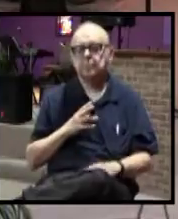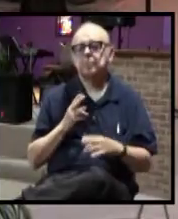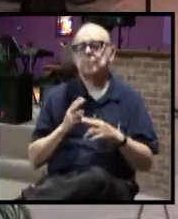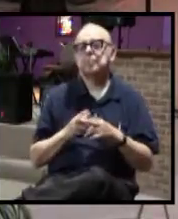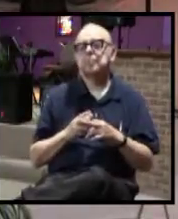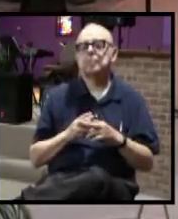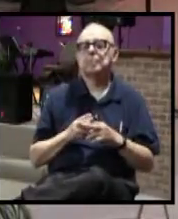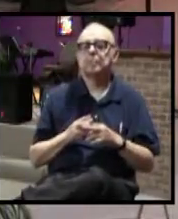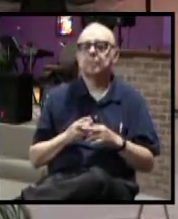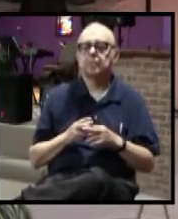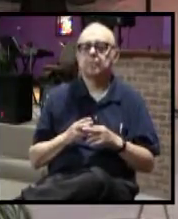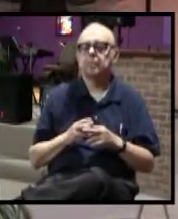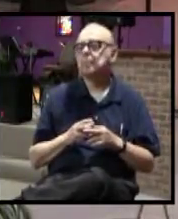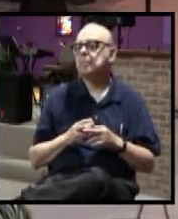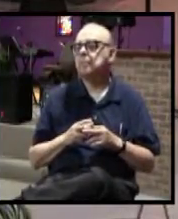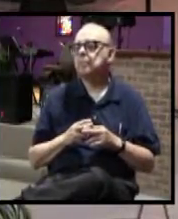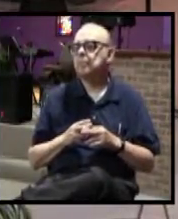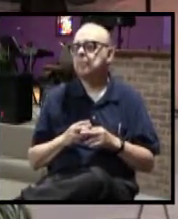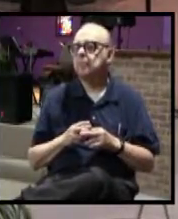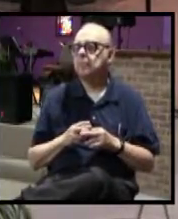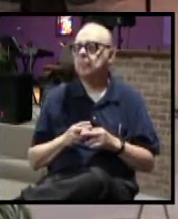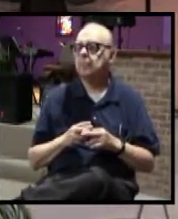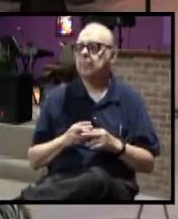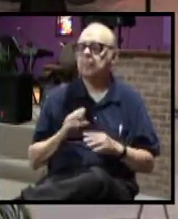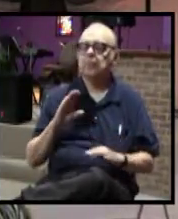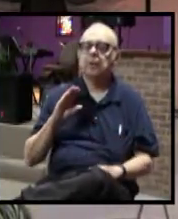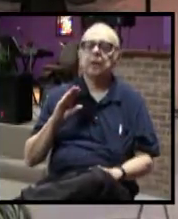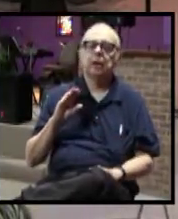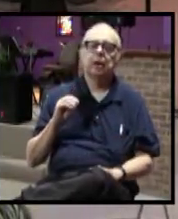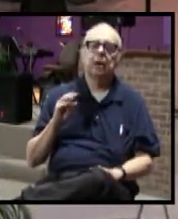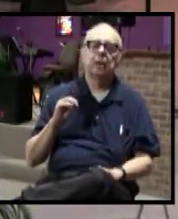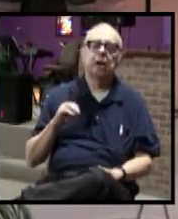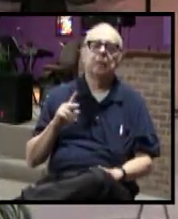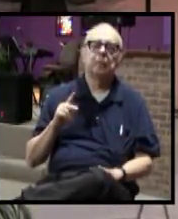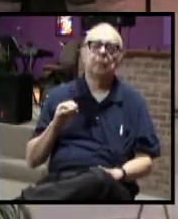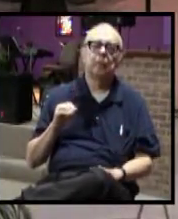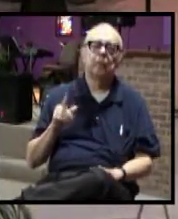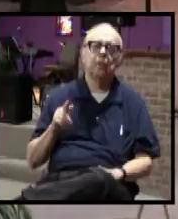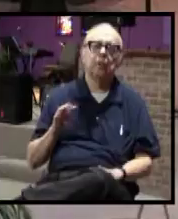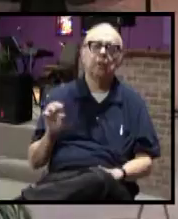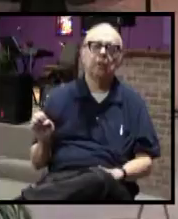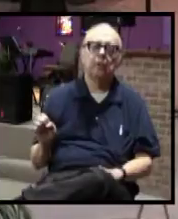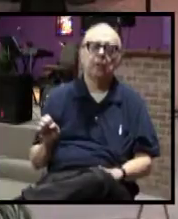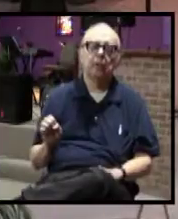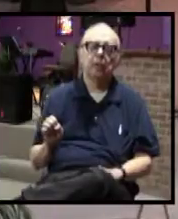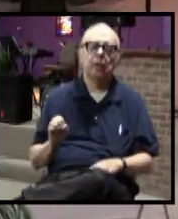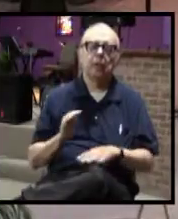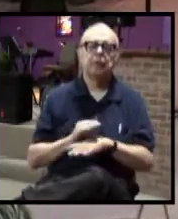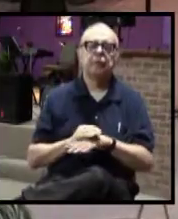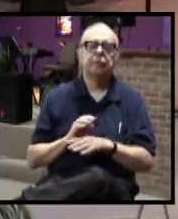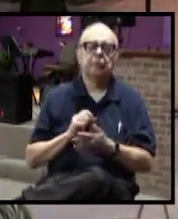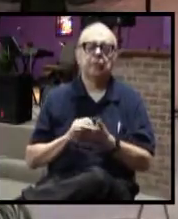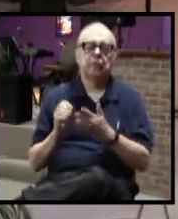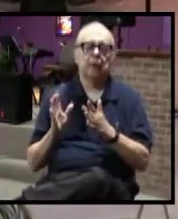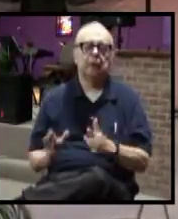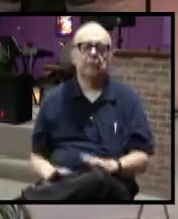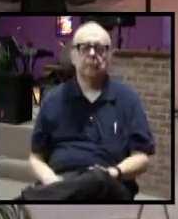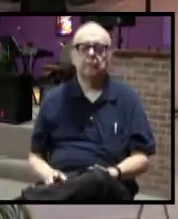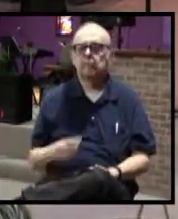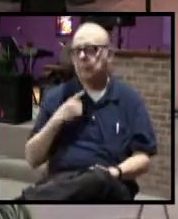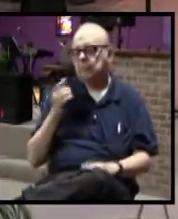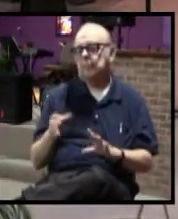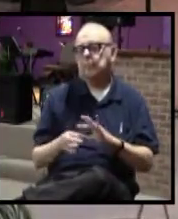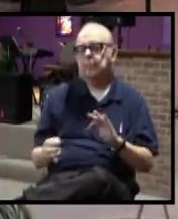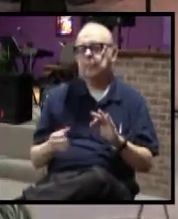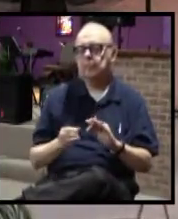There's a guy by the name of Tony Campoli. And he's a minister and an author.